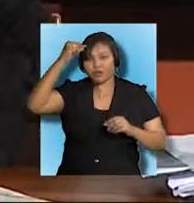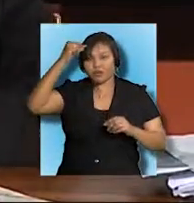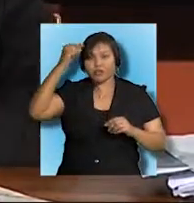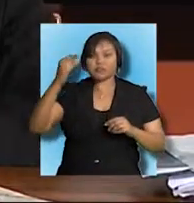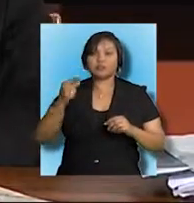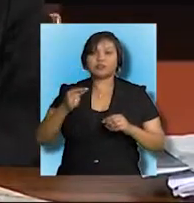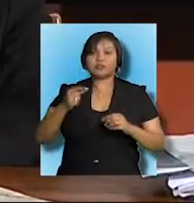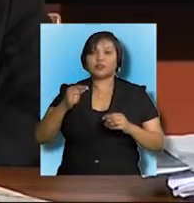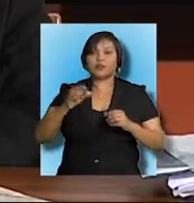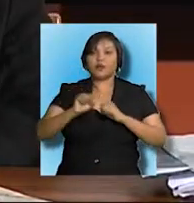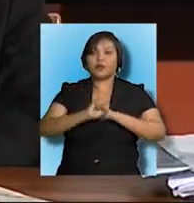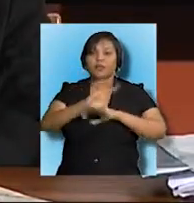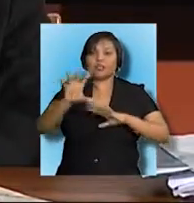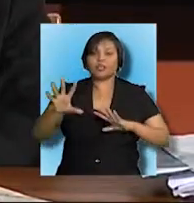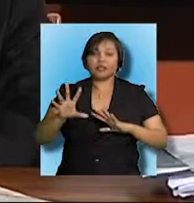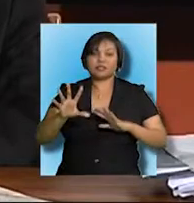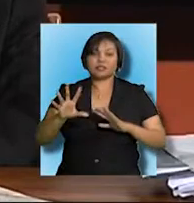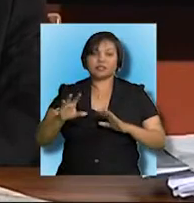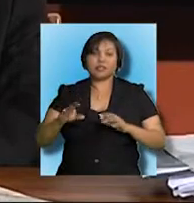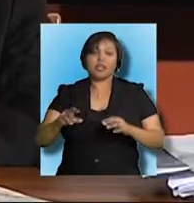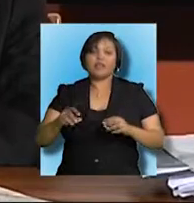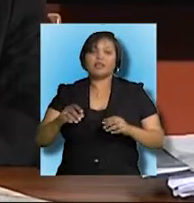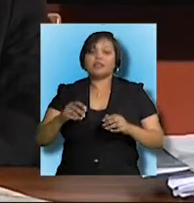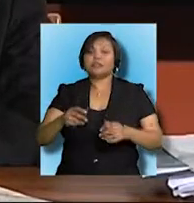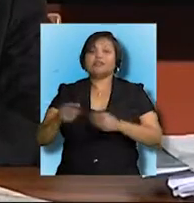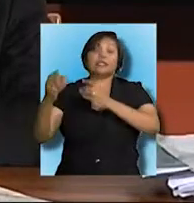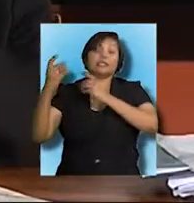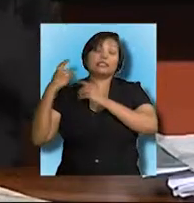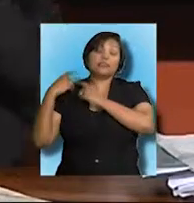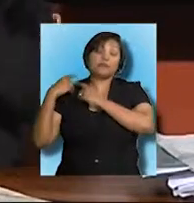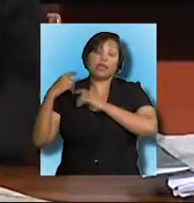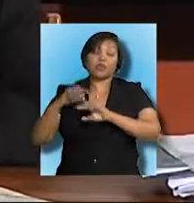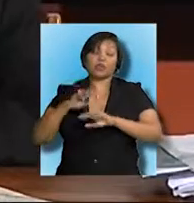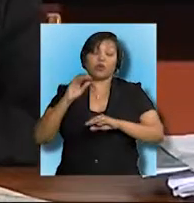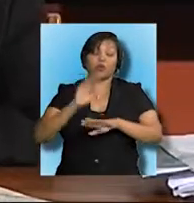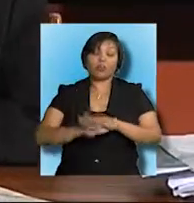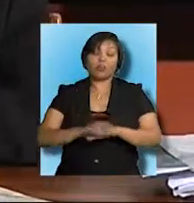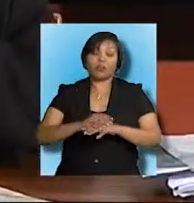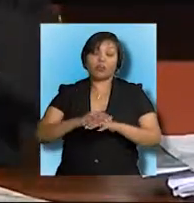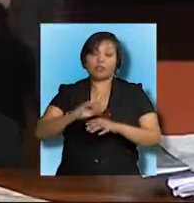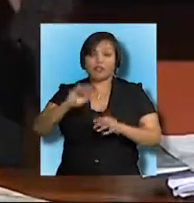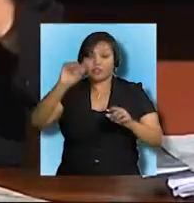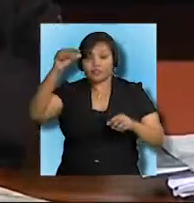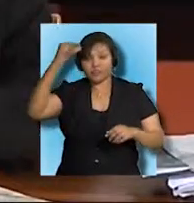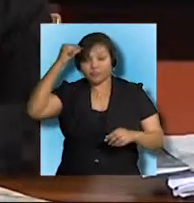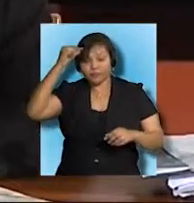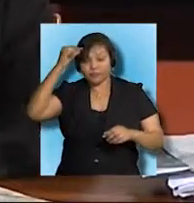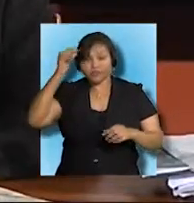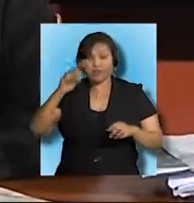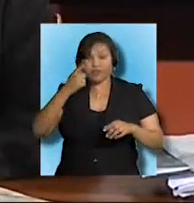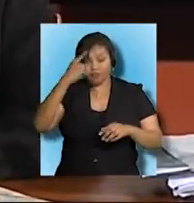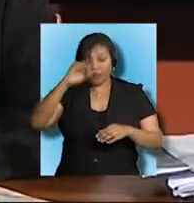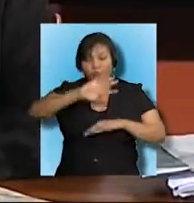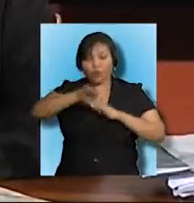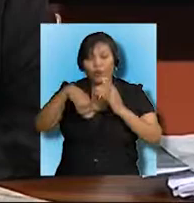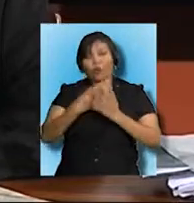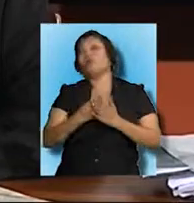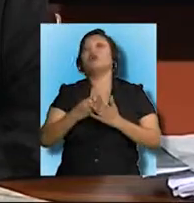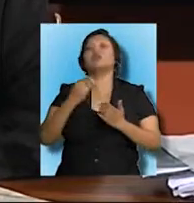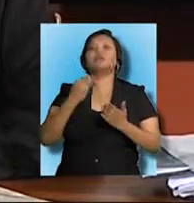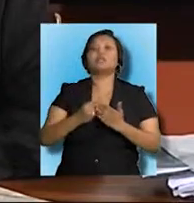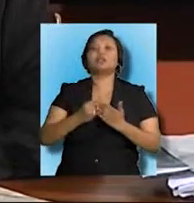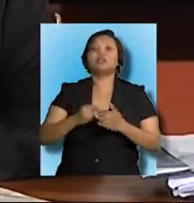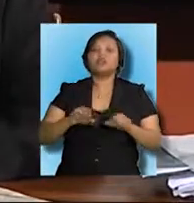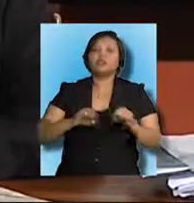state broadcasters are not fully independent, and therefore, and of course the lack of independence, if that's correct, lack of independence of these